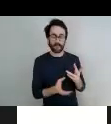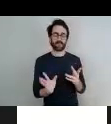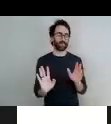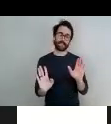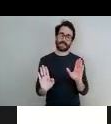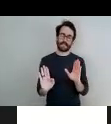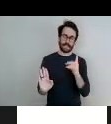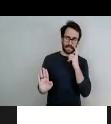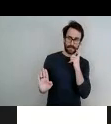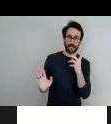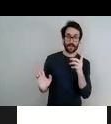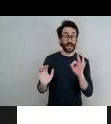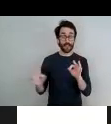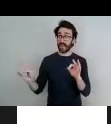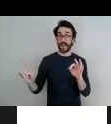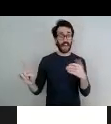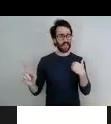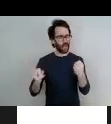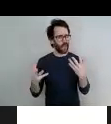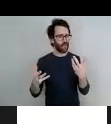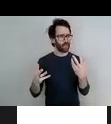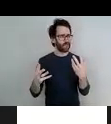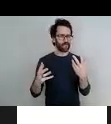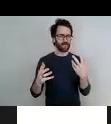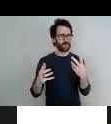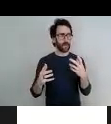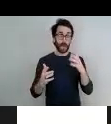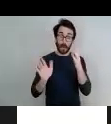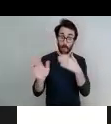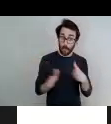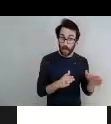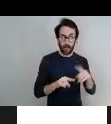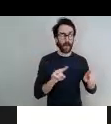suspicious if they always provide you with reasons to cancel. If you do proceed,